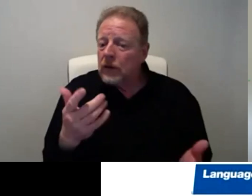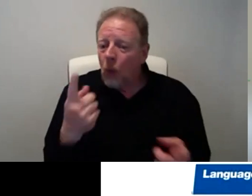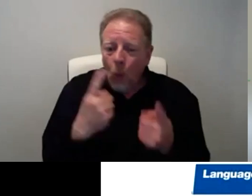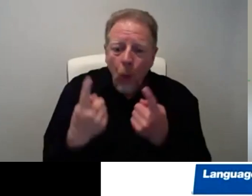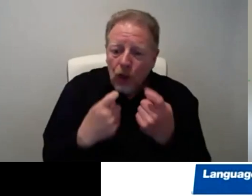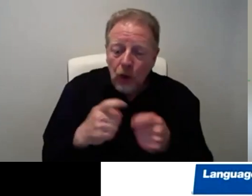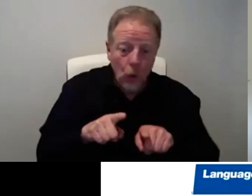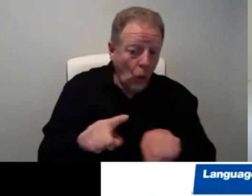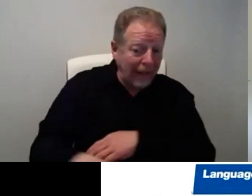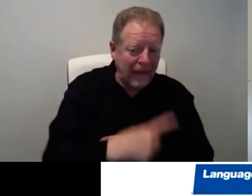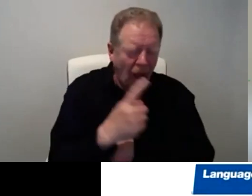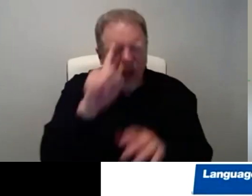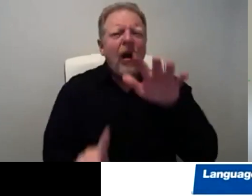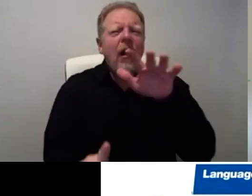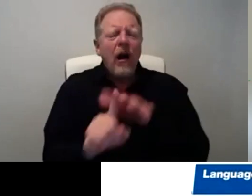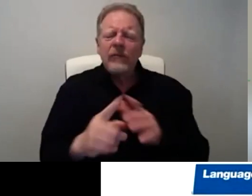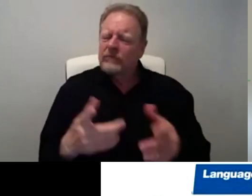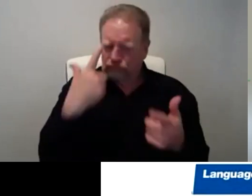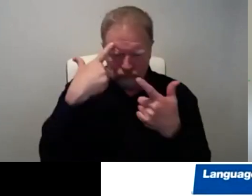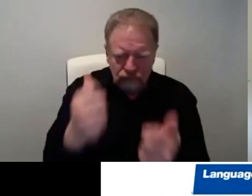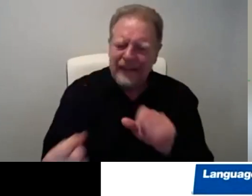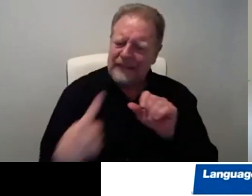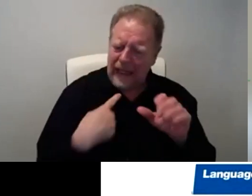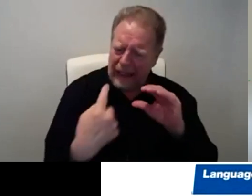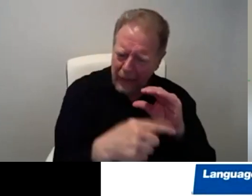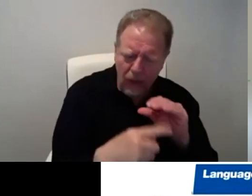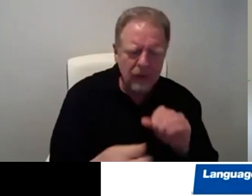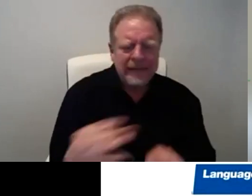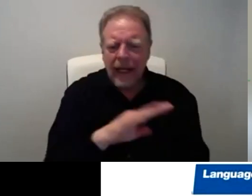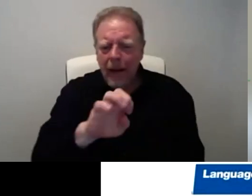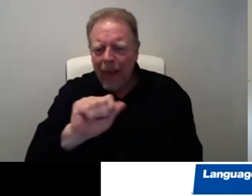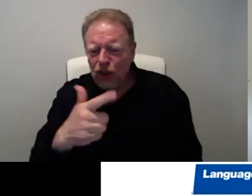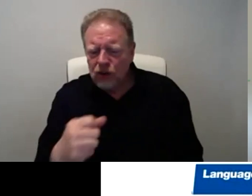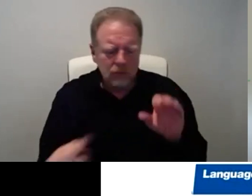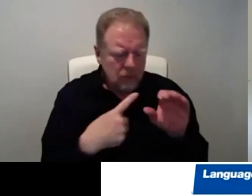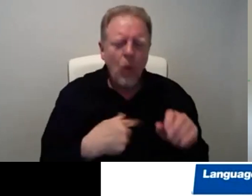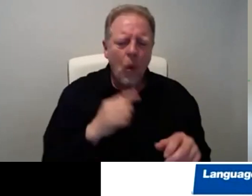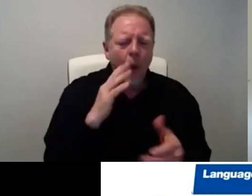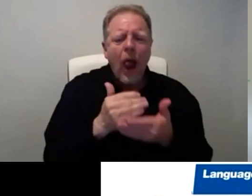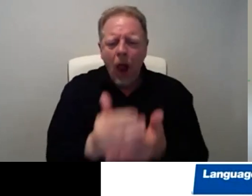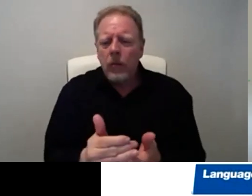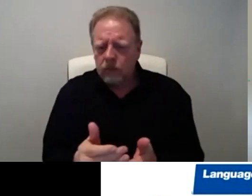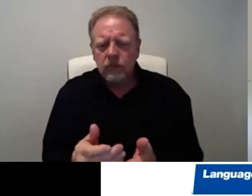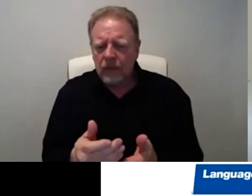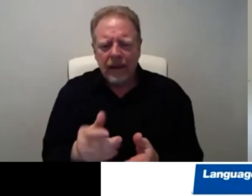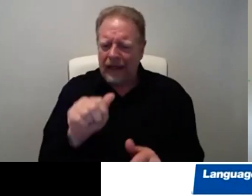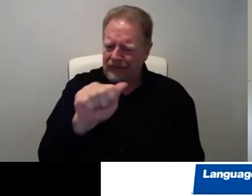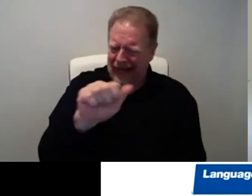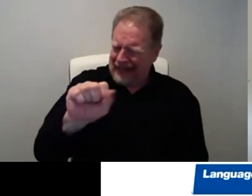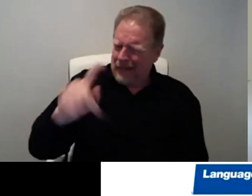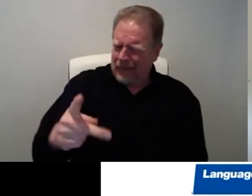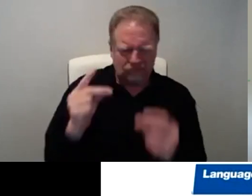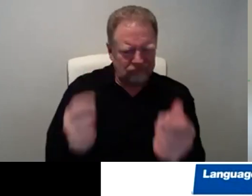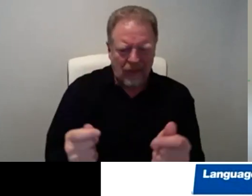to email or send us a message and we will help you out ASAP. I